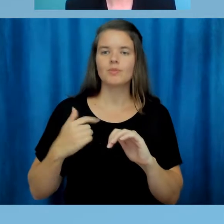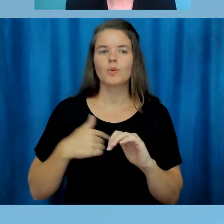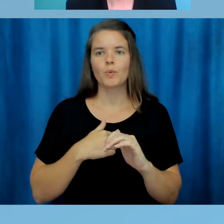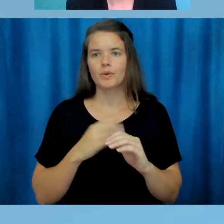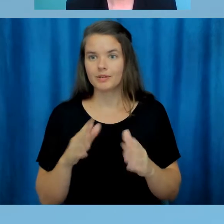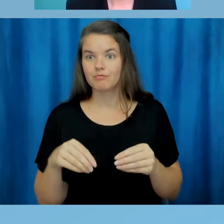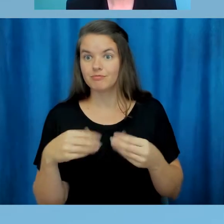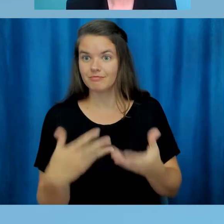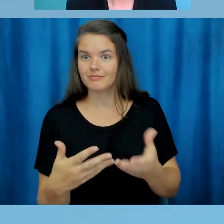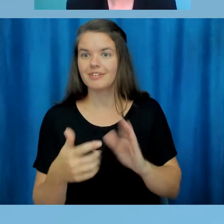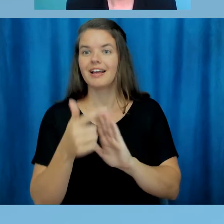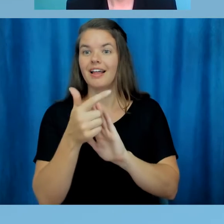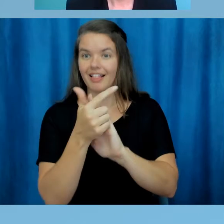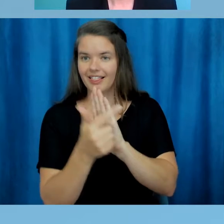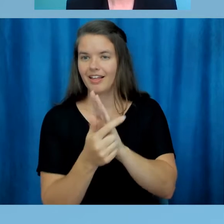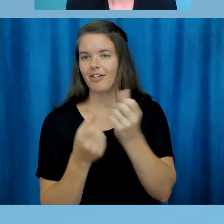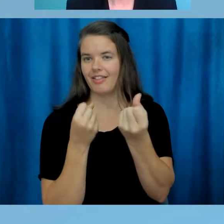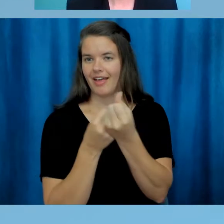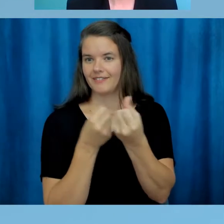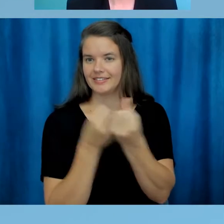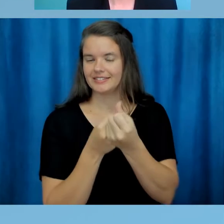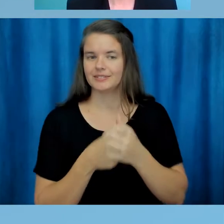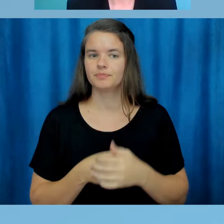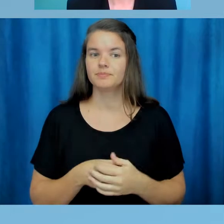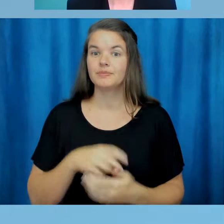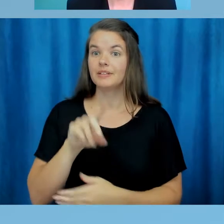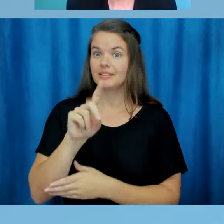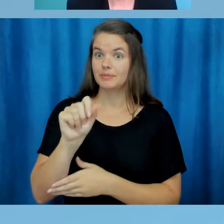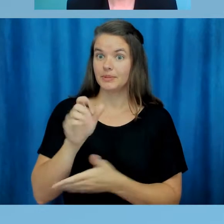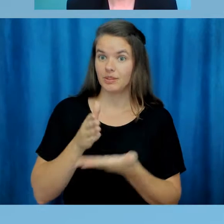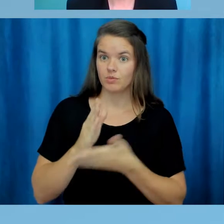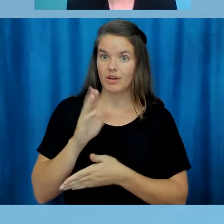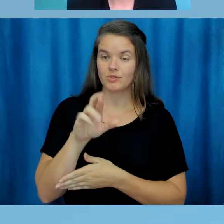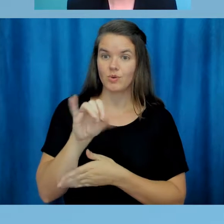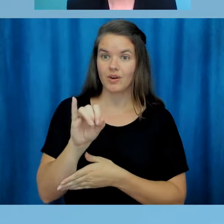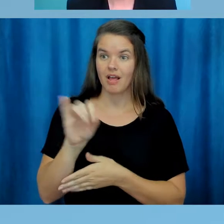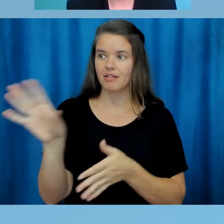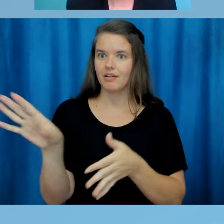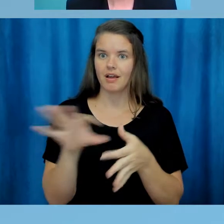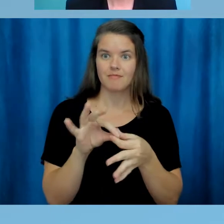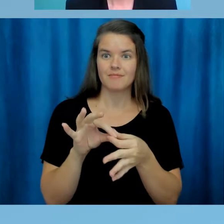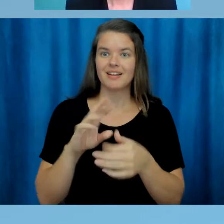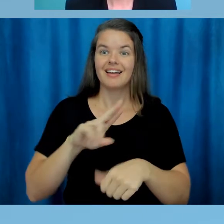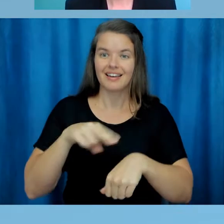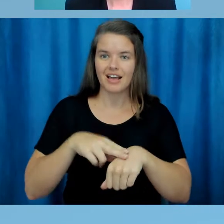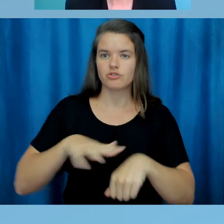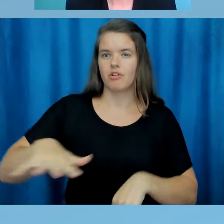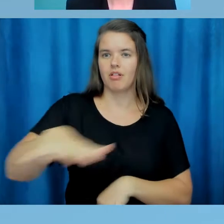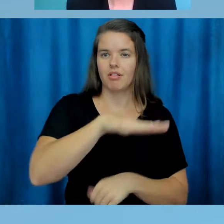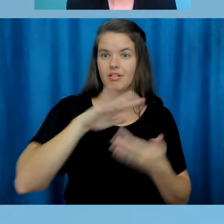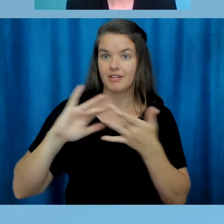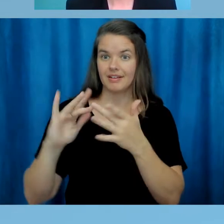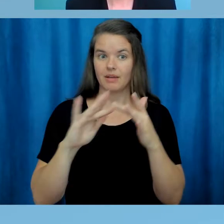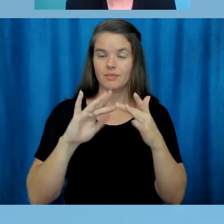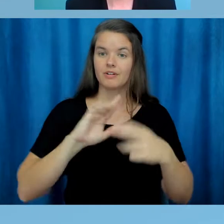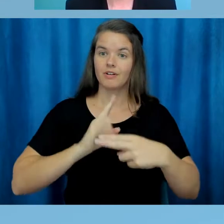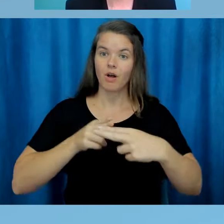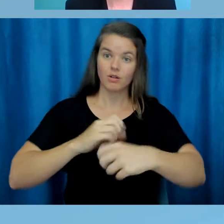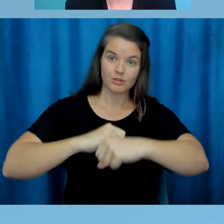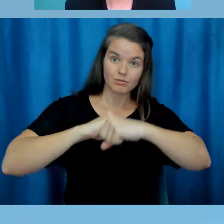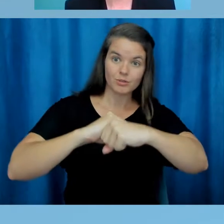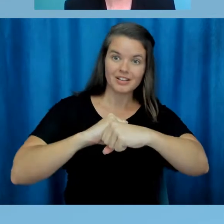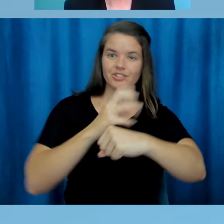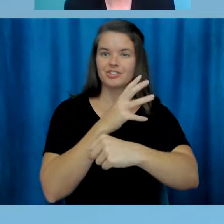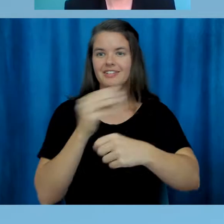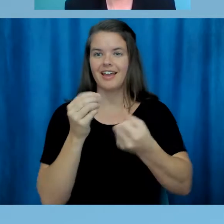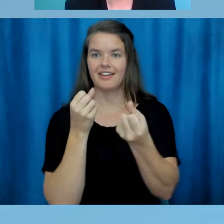legal advocacy. Disability Rights Rhode Island is part of a national network. We're called the Protection and